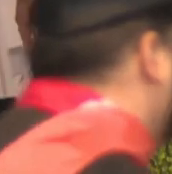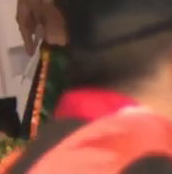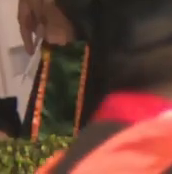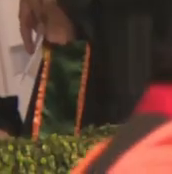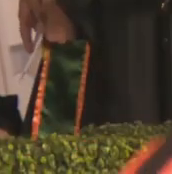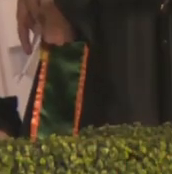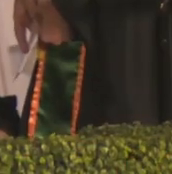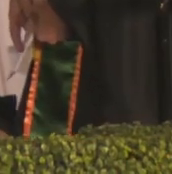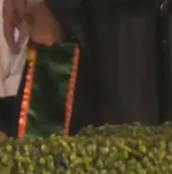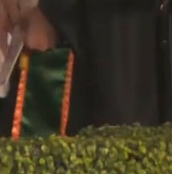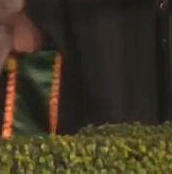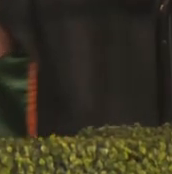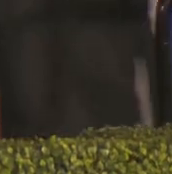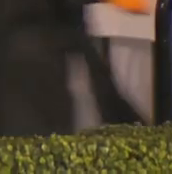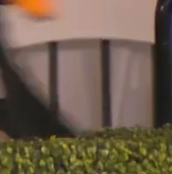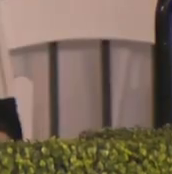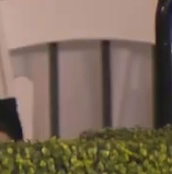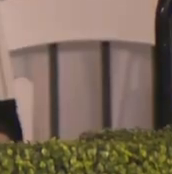Heather Lynn Parsons.